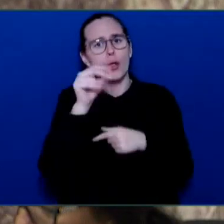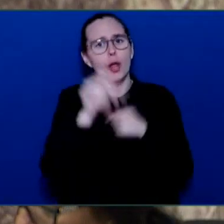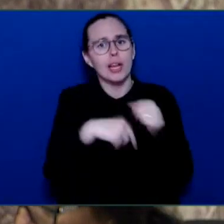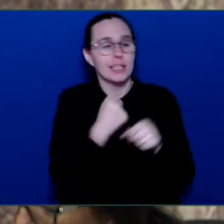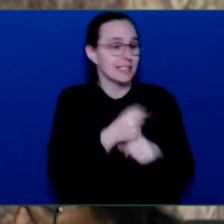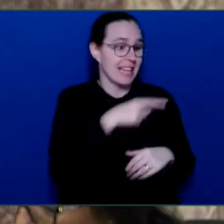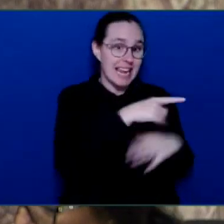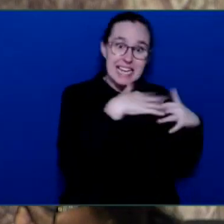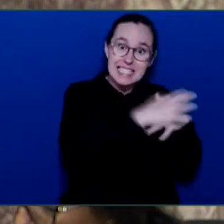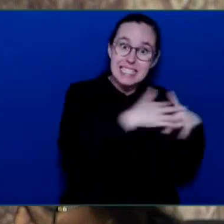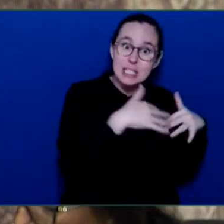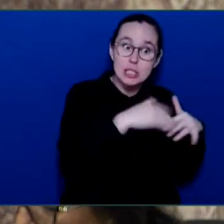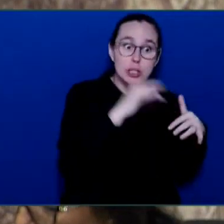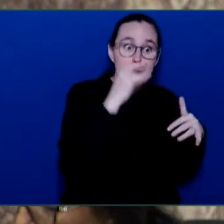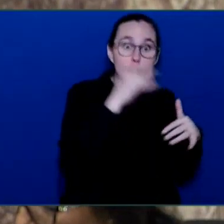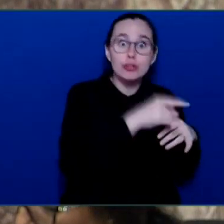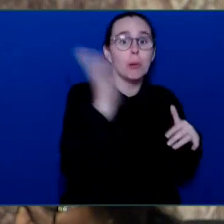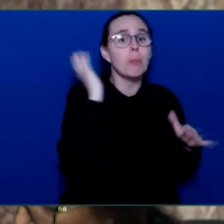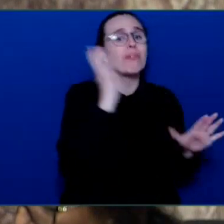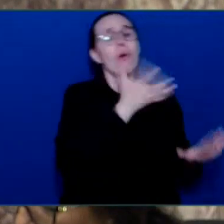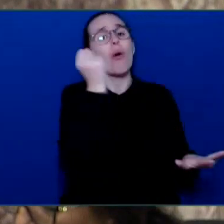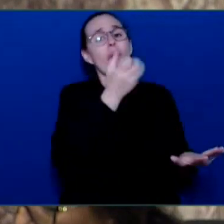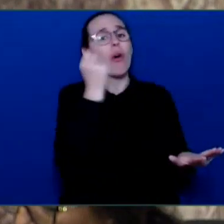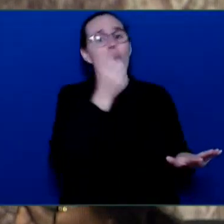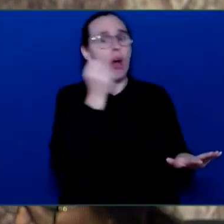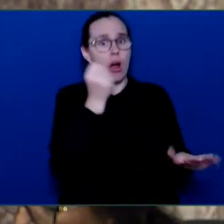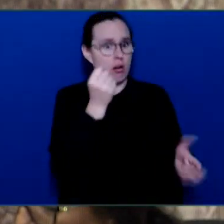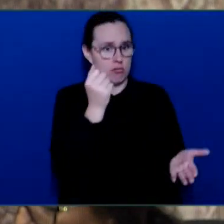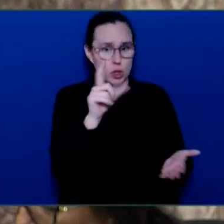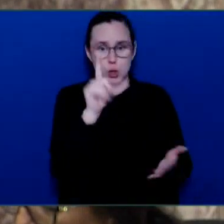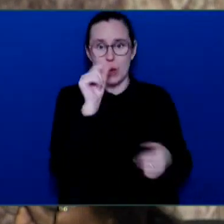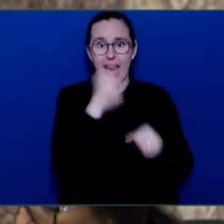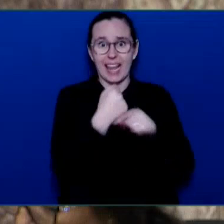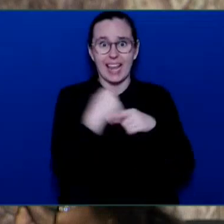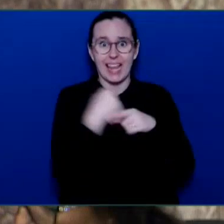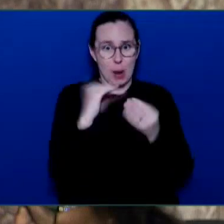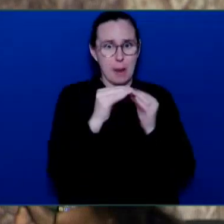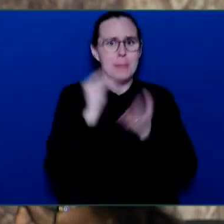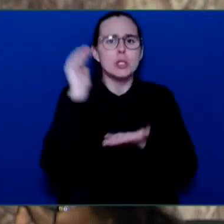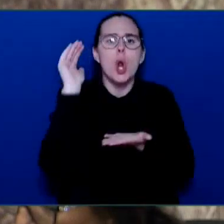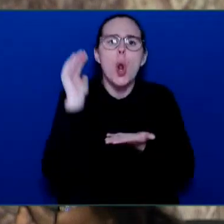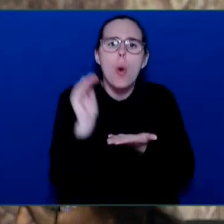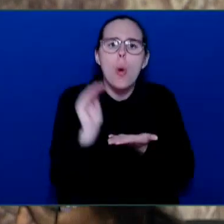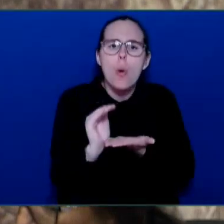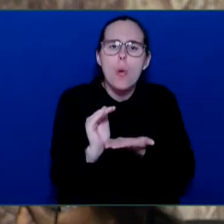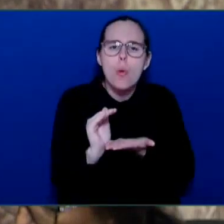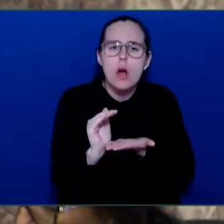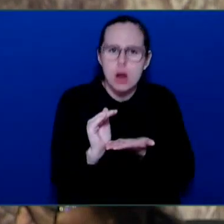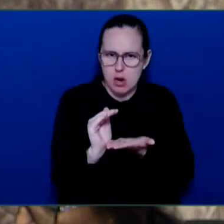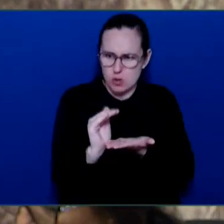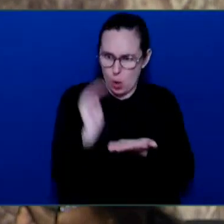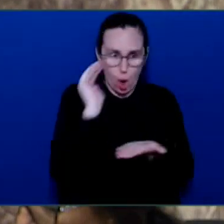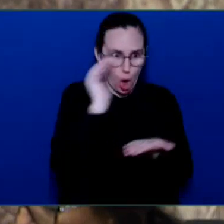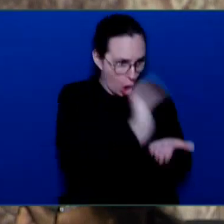am absolutely determined to continue to make improvements and to change the child welfare system.